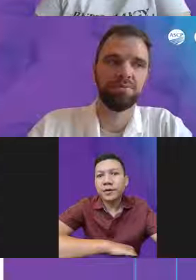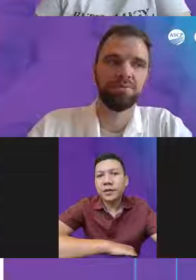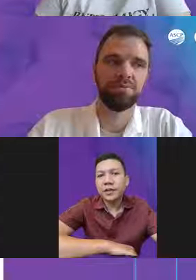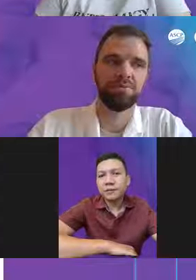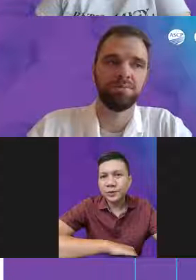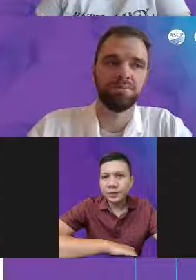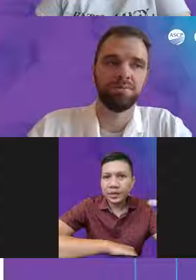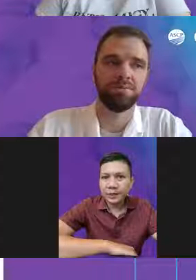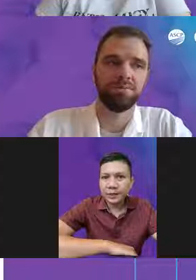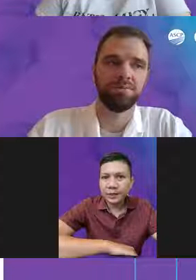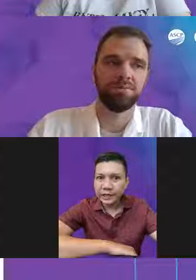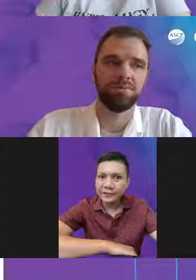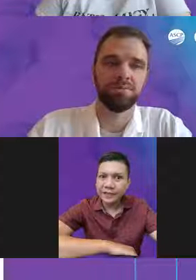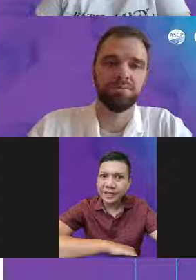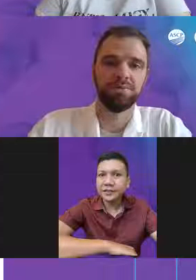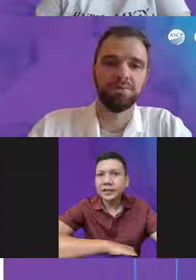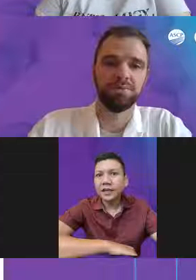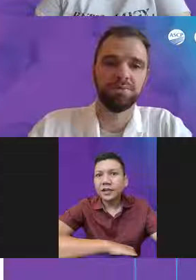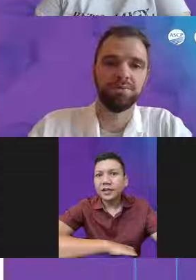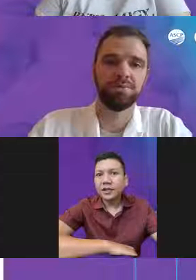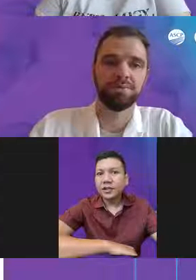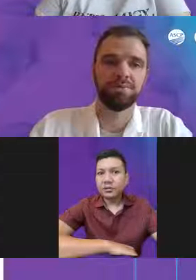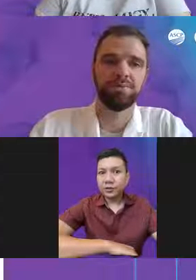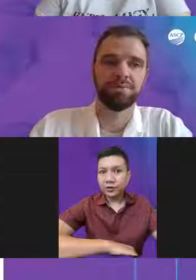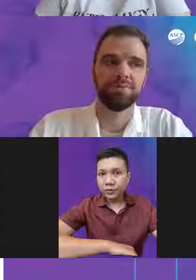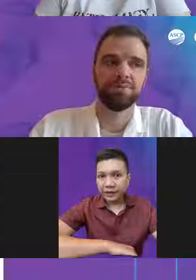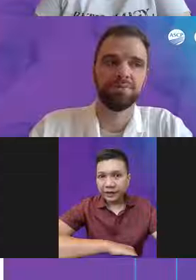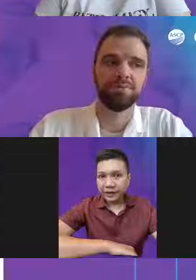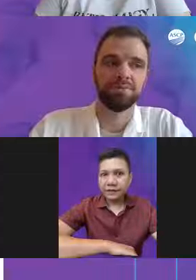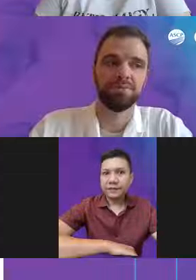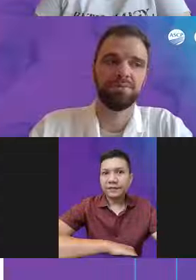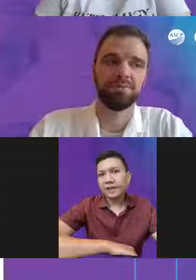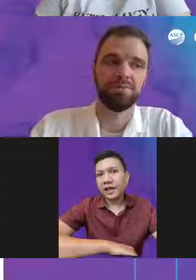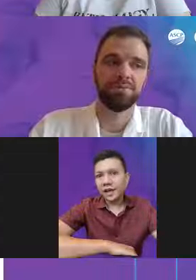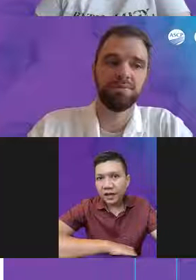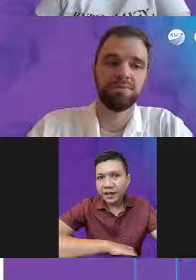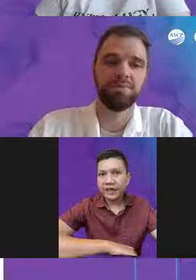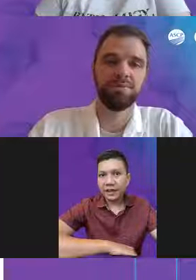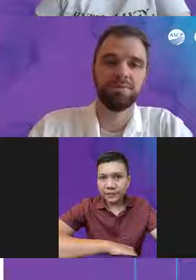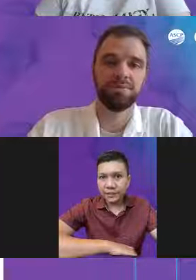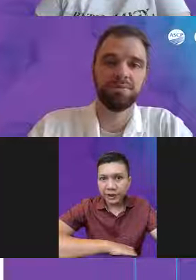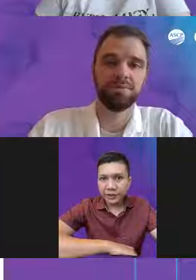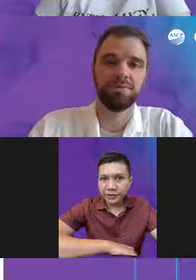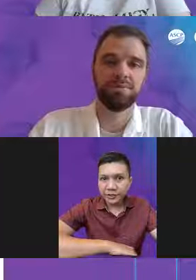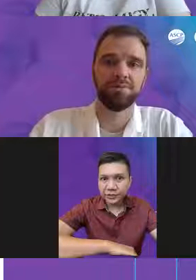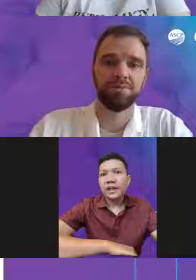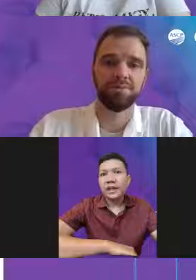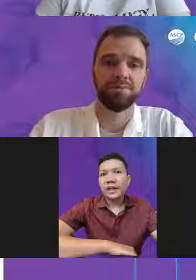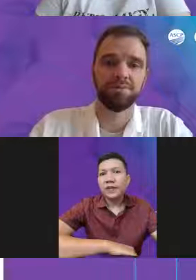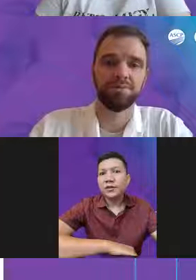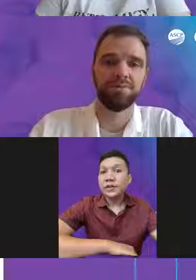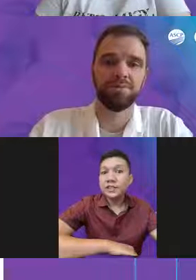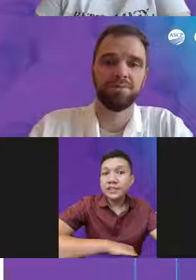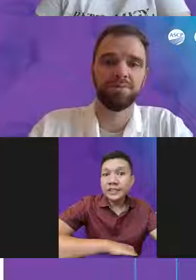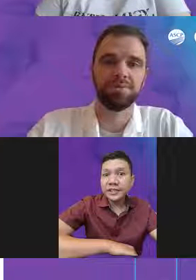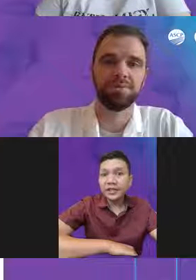remember, when it comes to the immaturity of cells, you know, they're nucleated with high NC ratio,